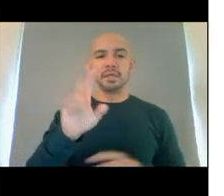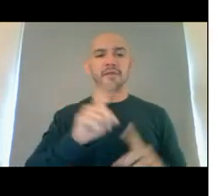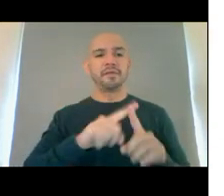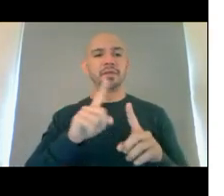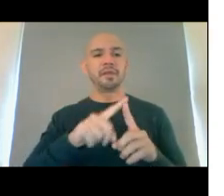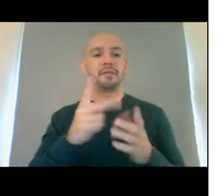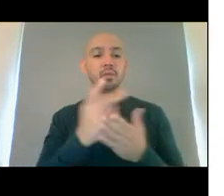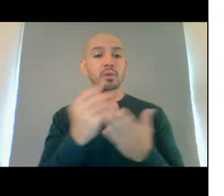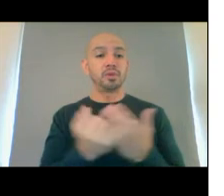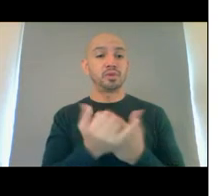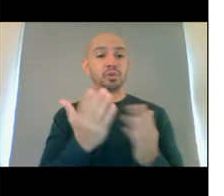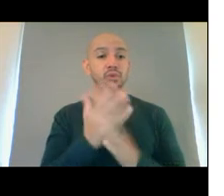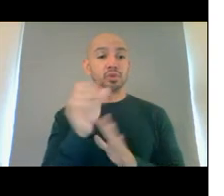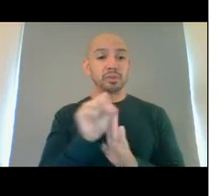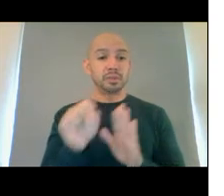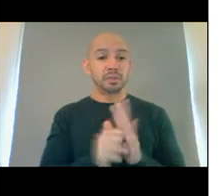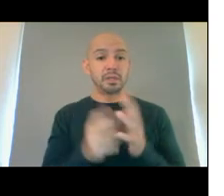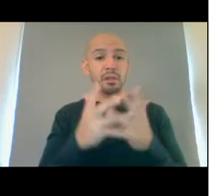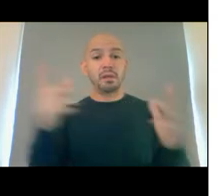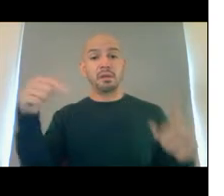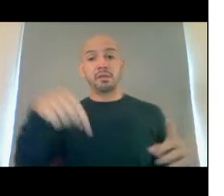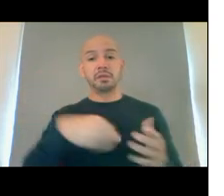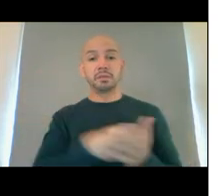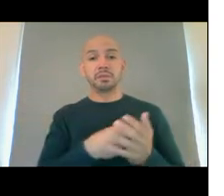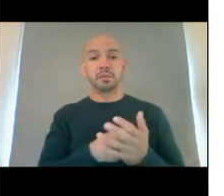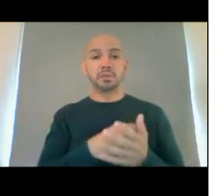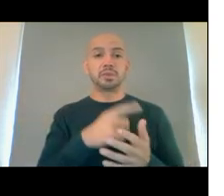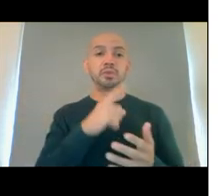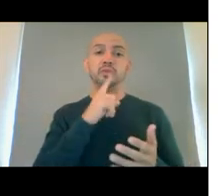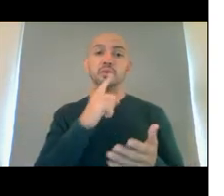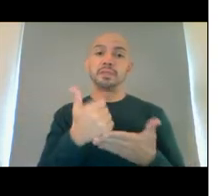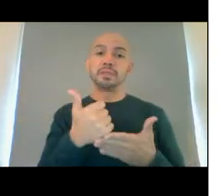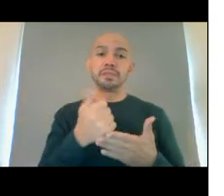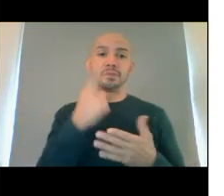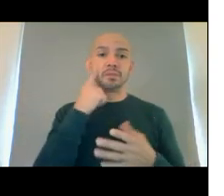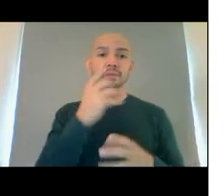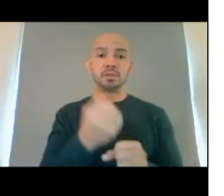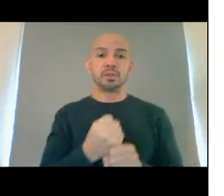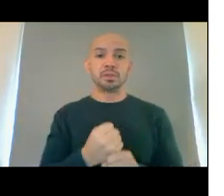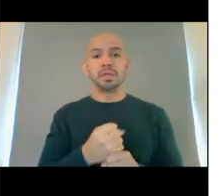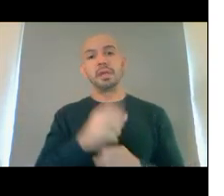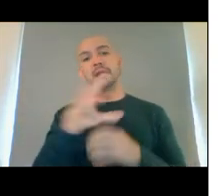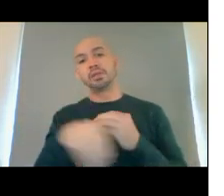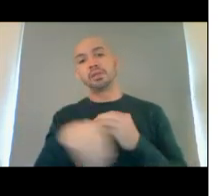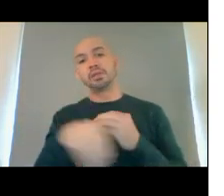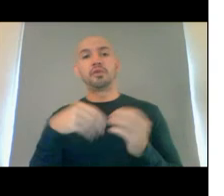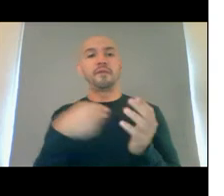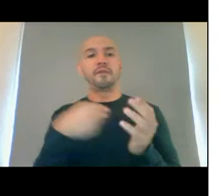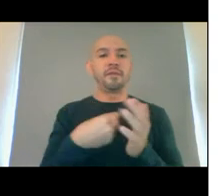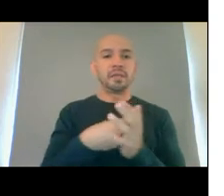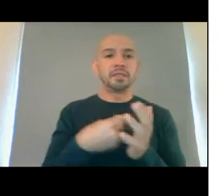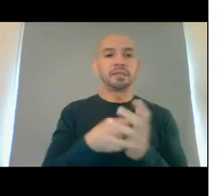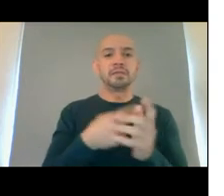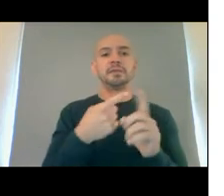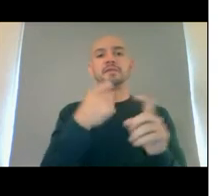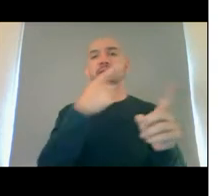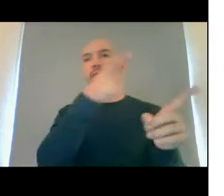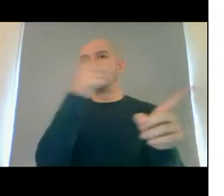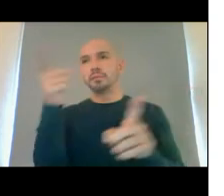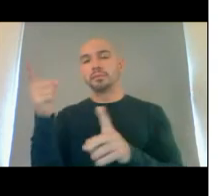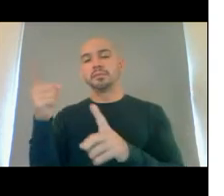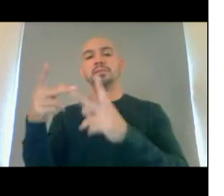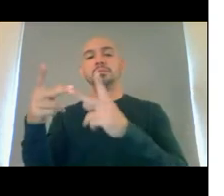budget much of this money has also helped to obtain federal and other funding streams um through a number of contingent